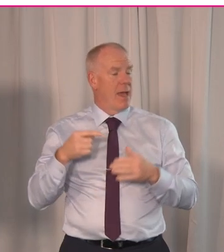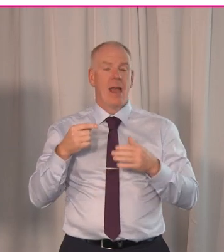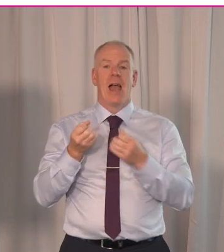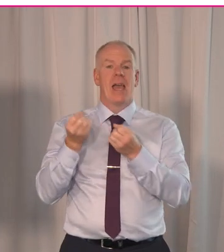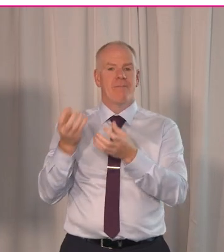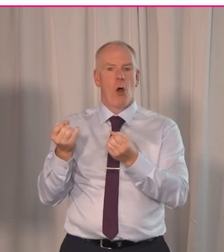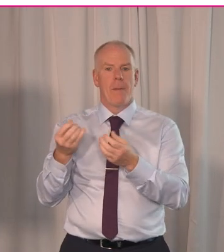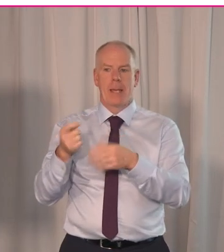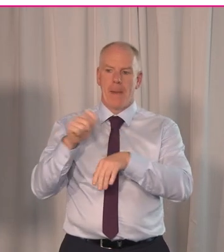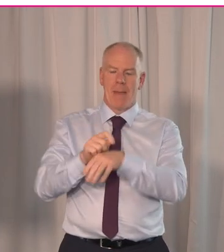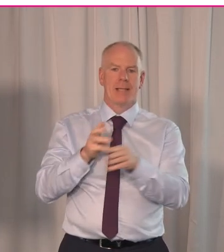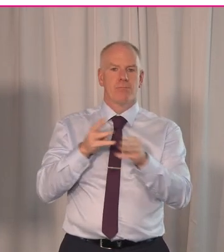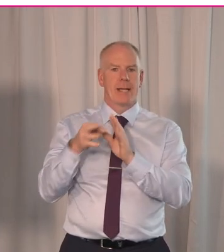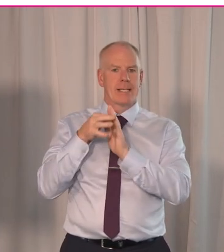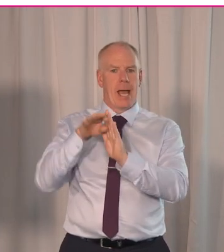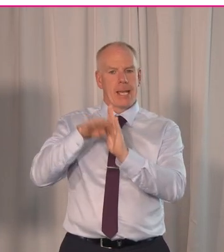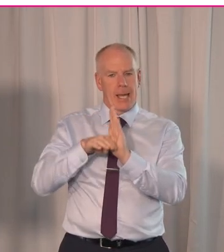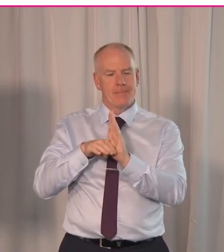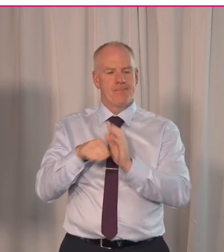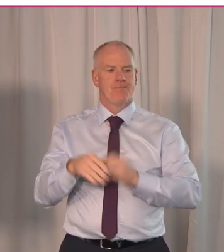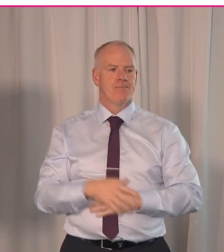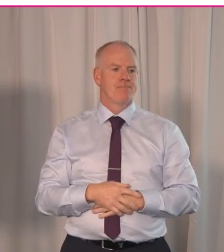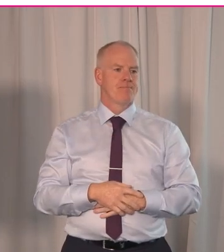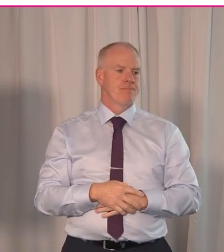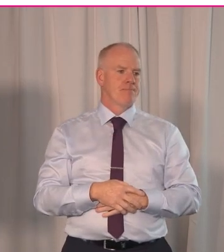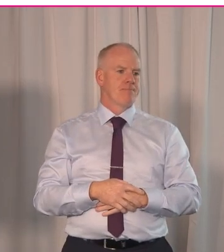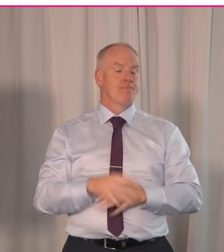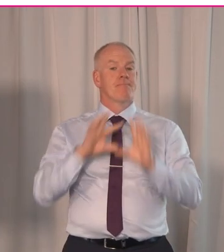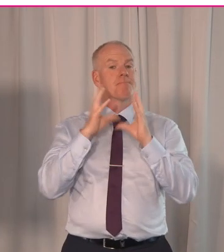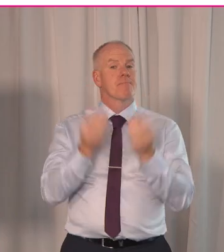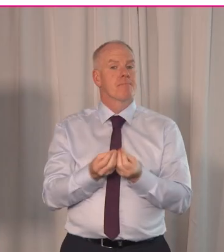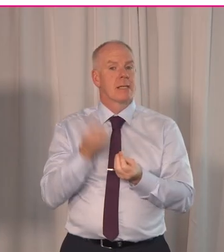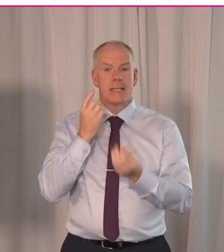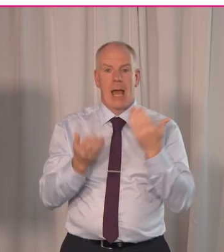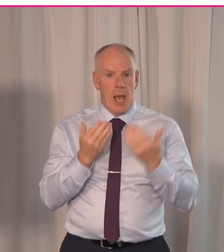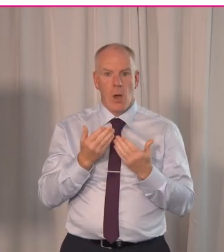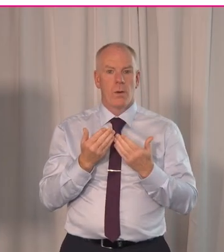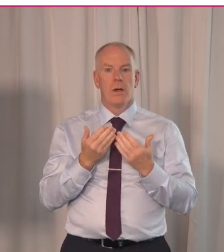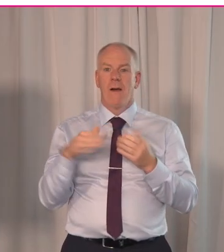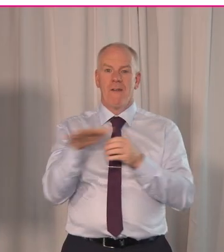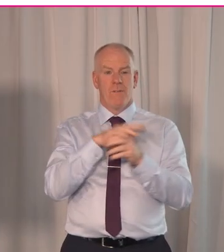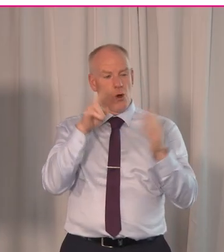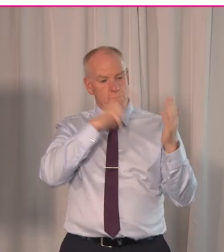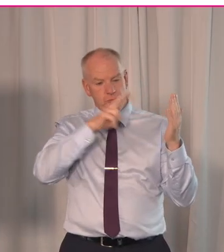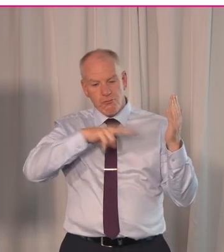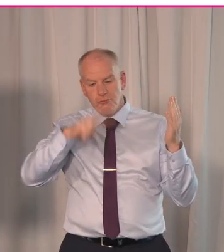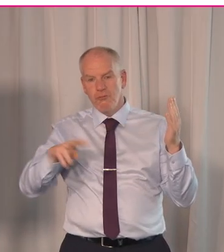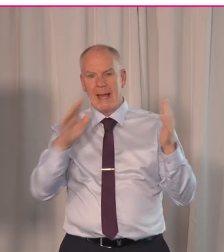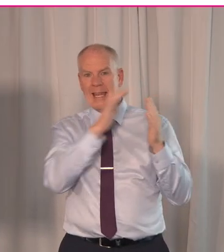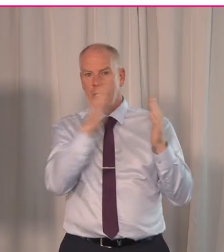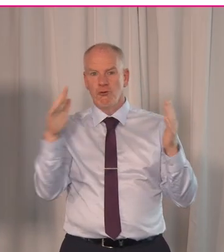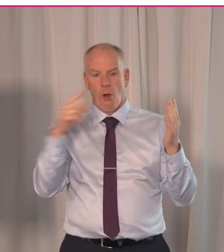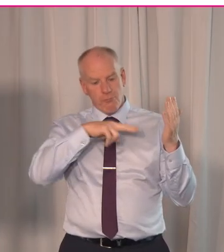Families Best Practice Guidelines. To give a brief overview of how we did that, we did a comprehensive literature review. We undertook